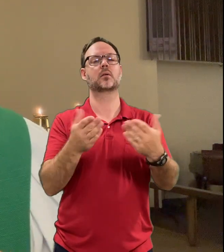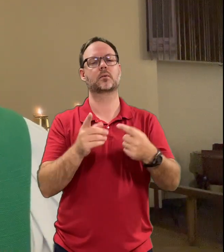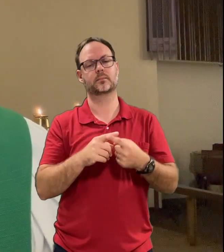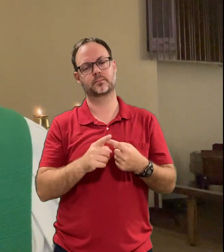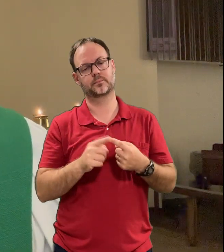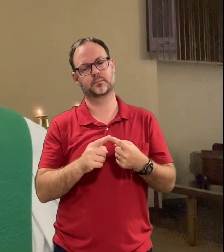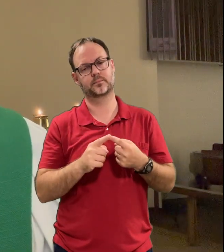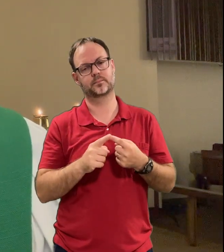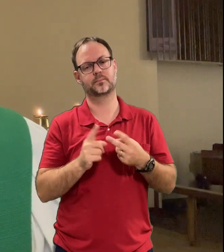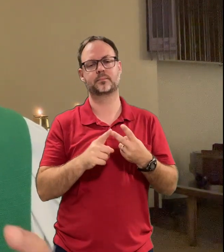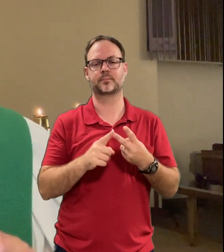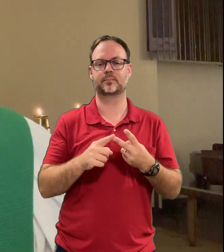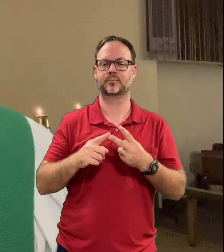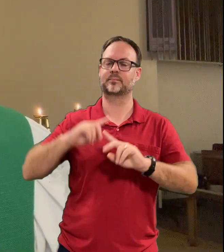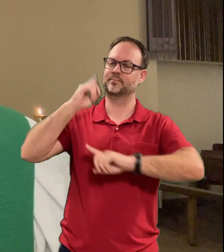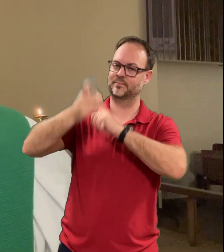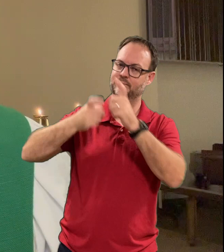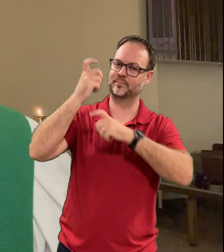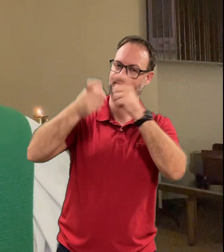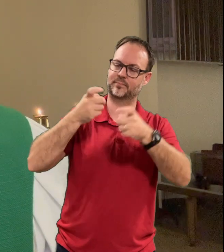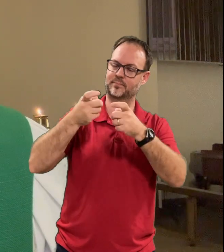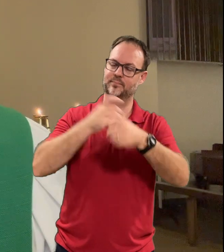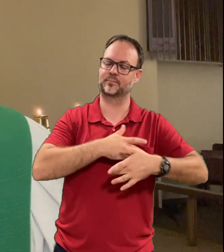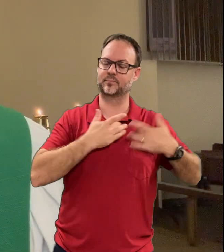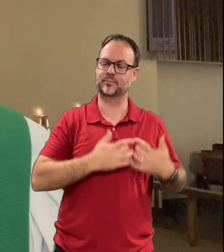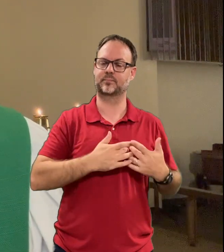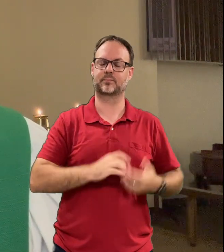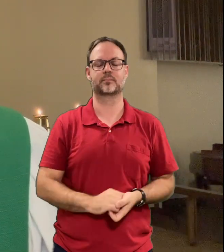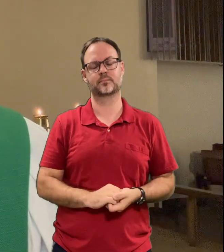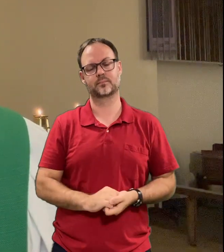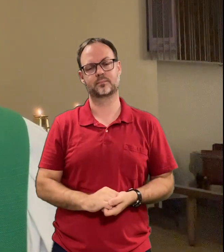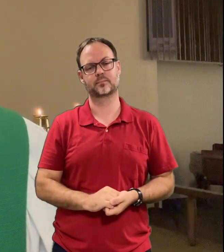thankfulness and with generosity.